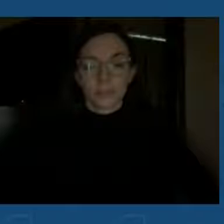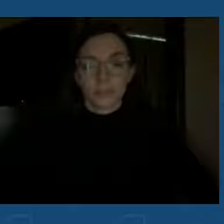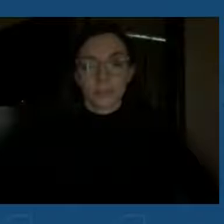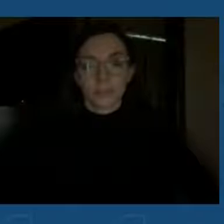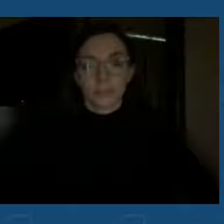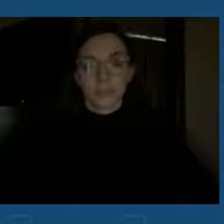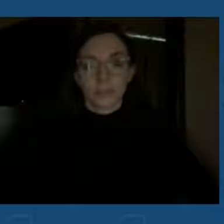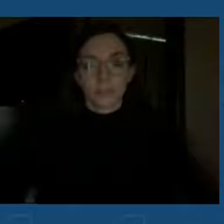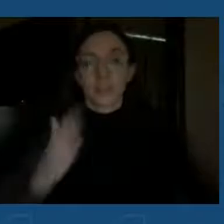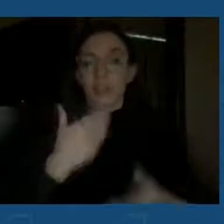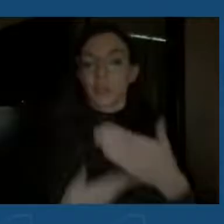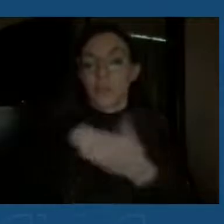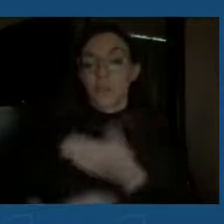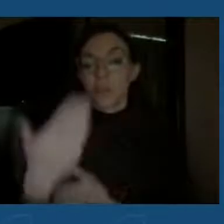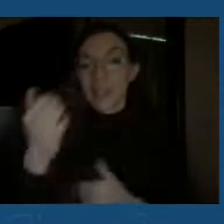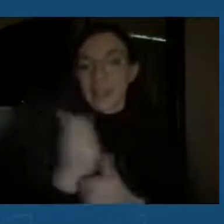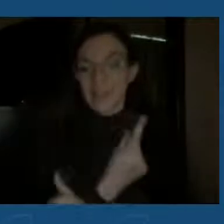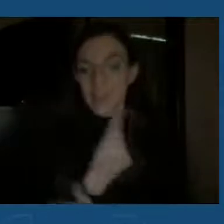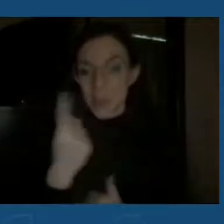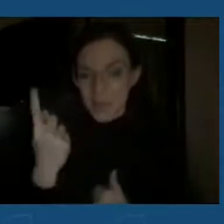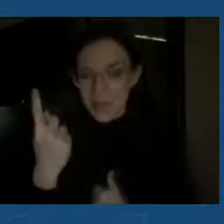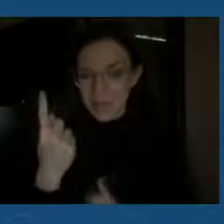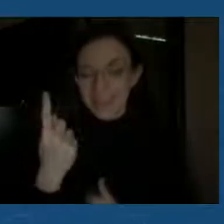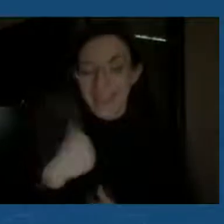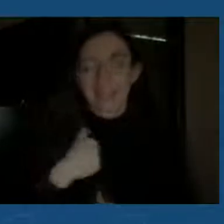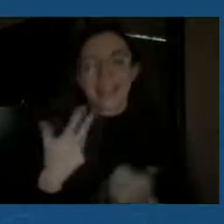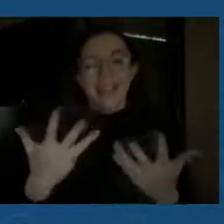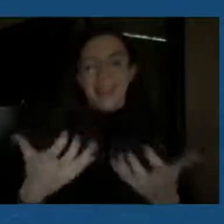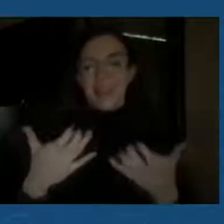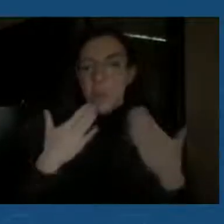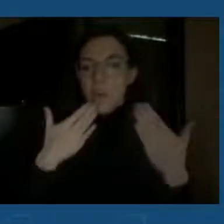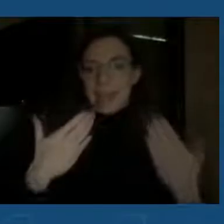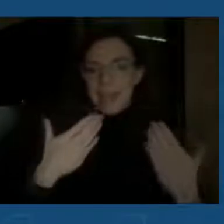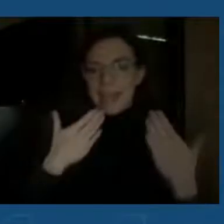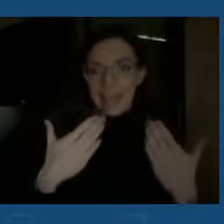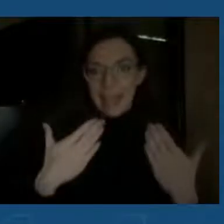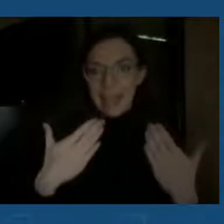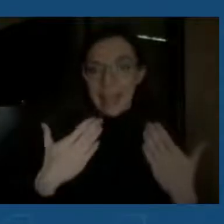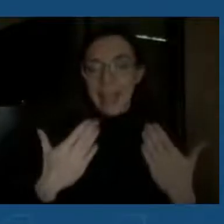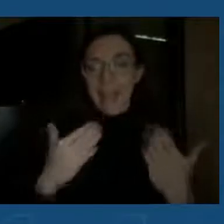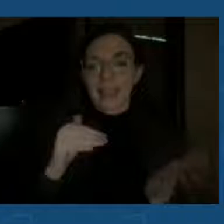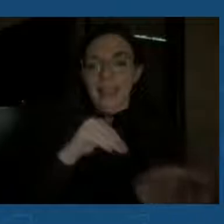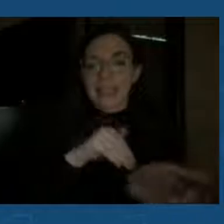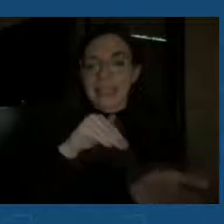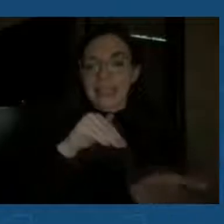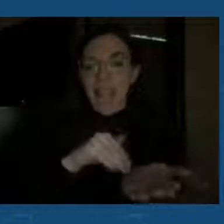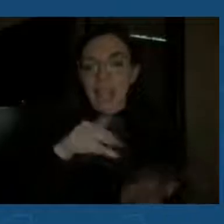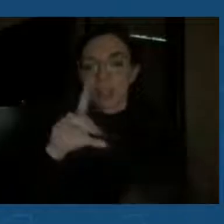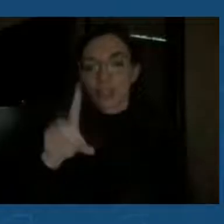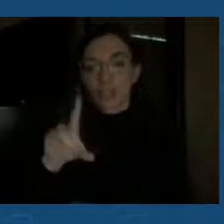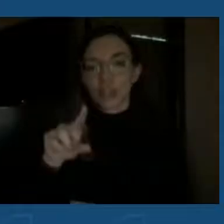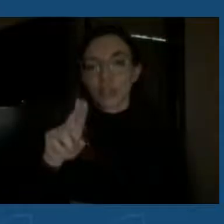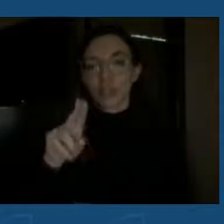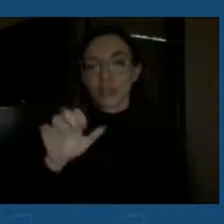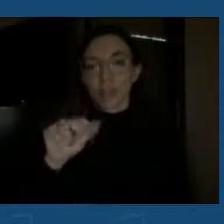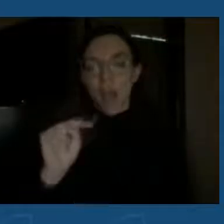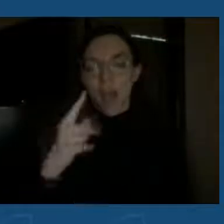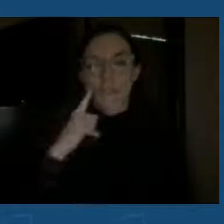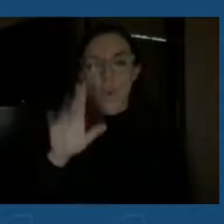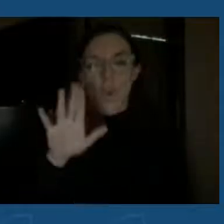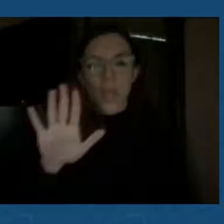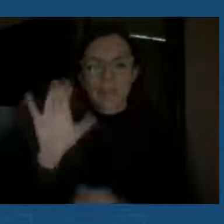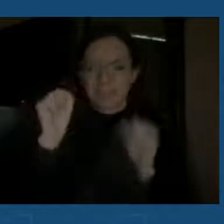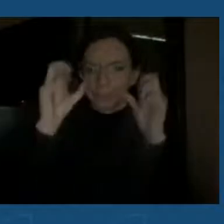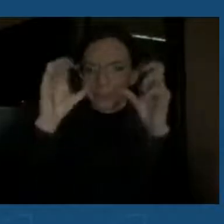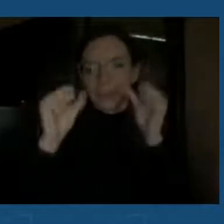Good morning, everyone, and I want to thank Dr. Dewan for his incredible